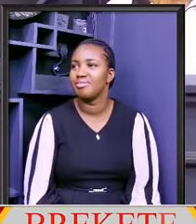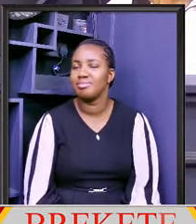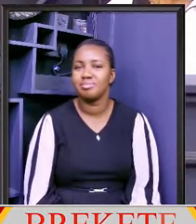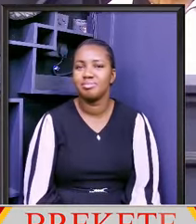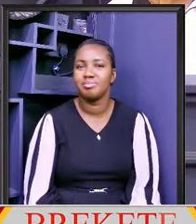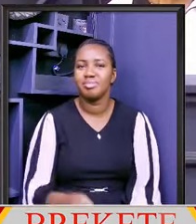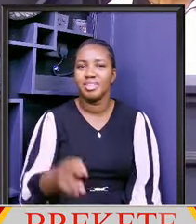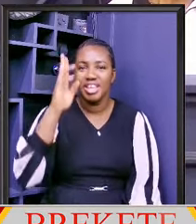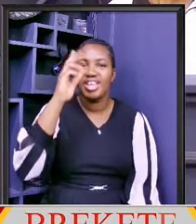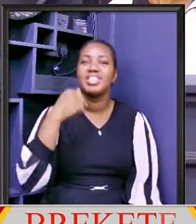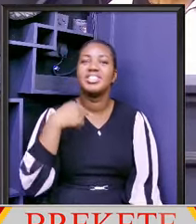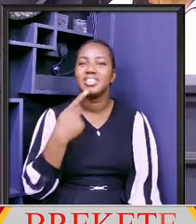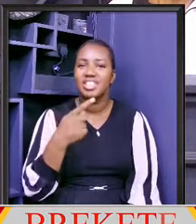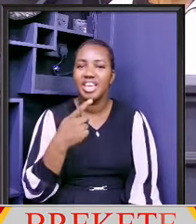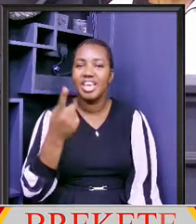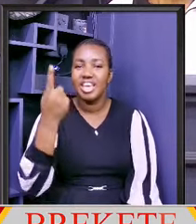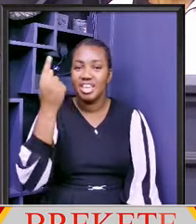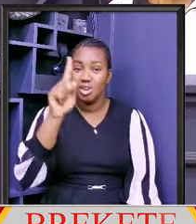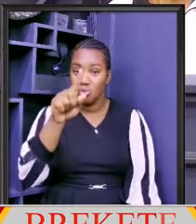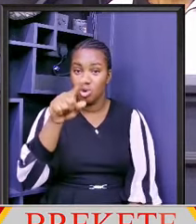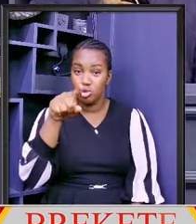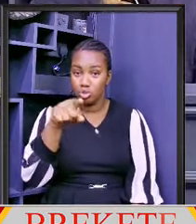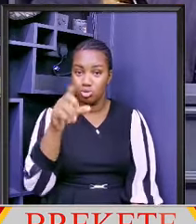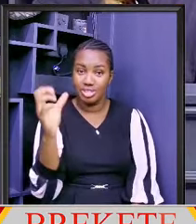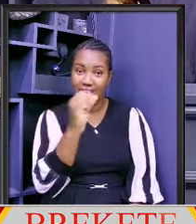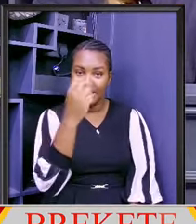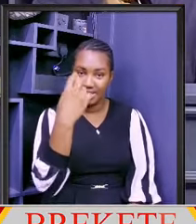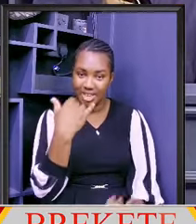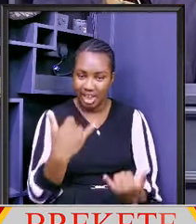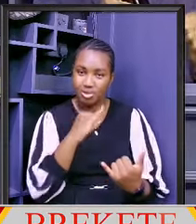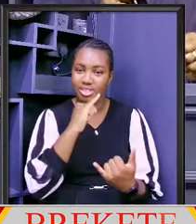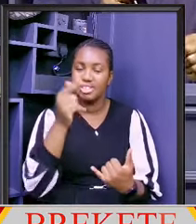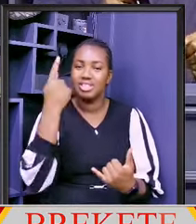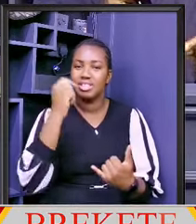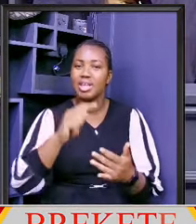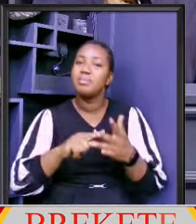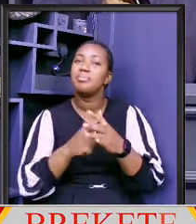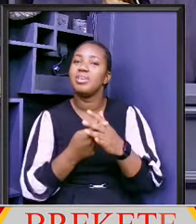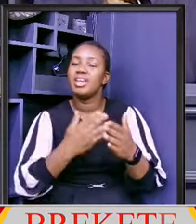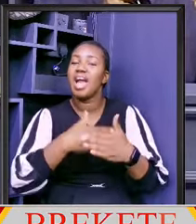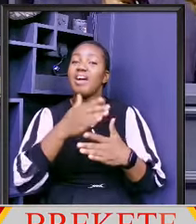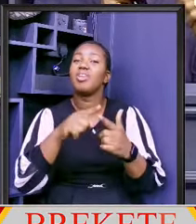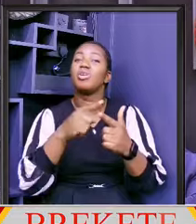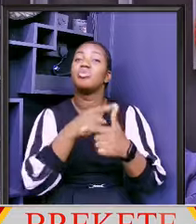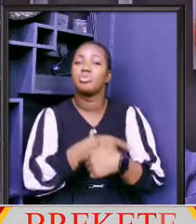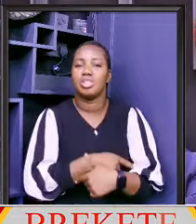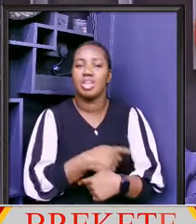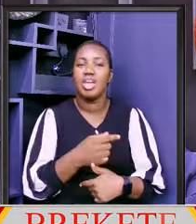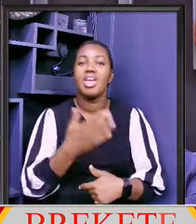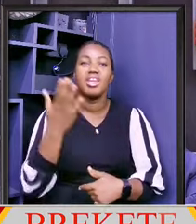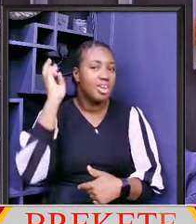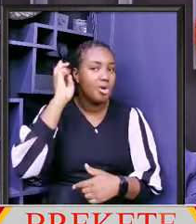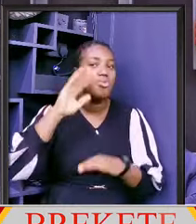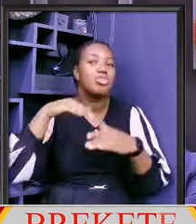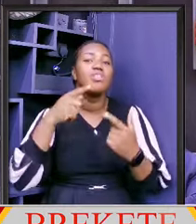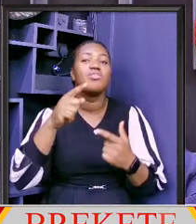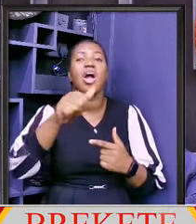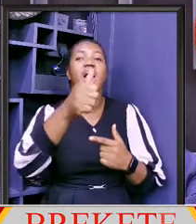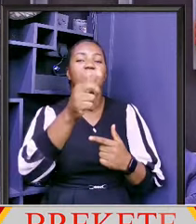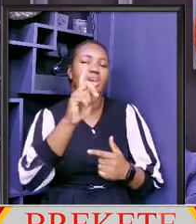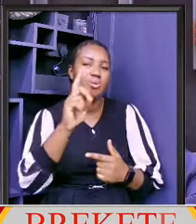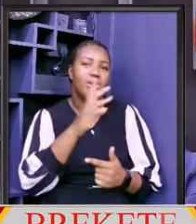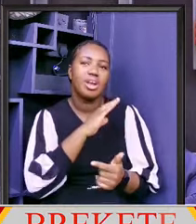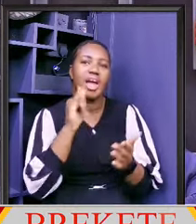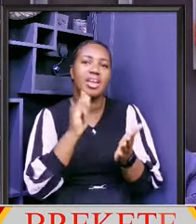one. He say, the one where you take now the beginning, say after today, they go give you another one. Mm-hmm. And that